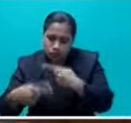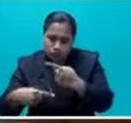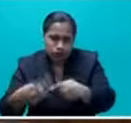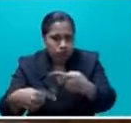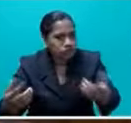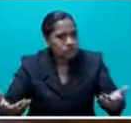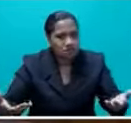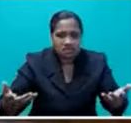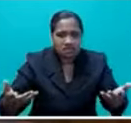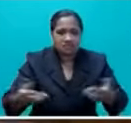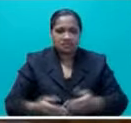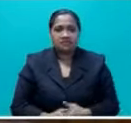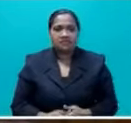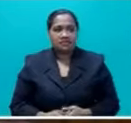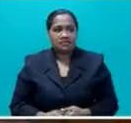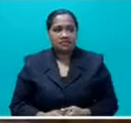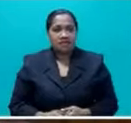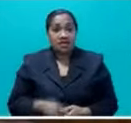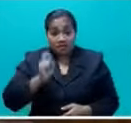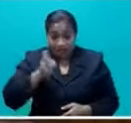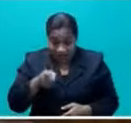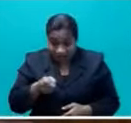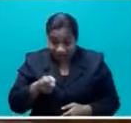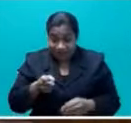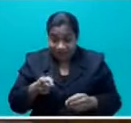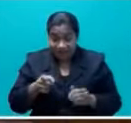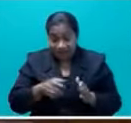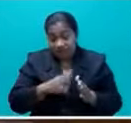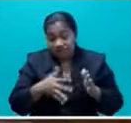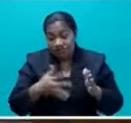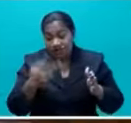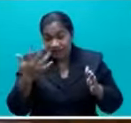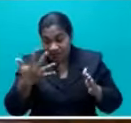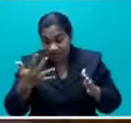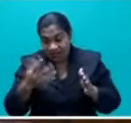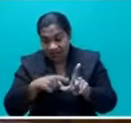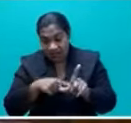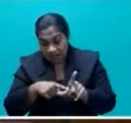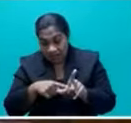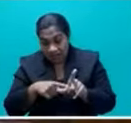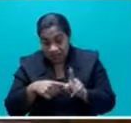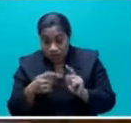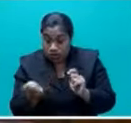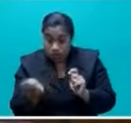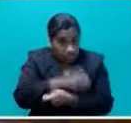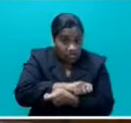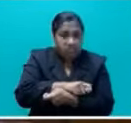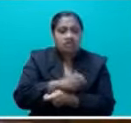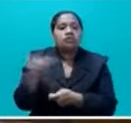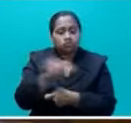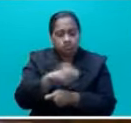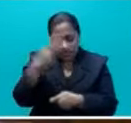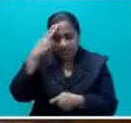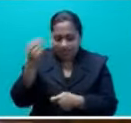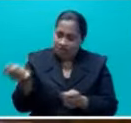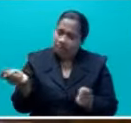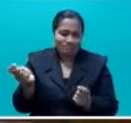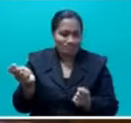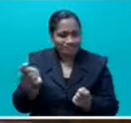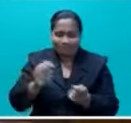to that, and he changes in between that, fine. Take his or her name, her too, or her, not only him, her